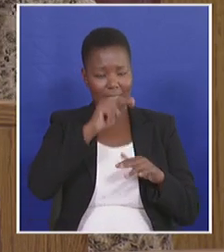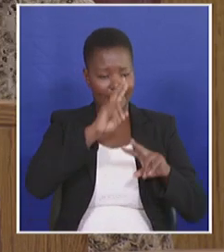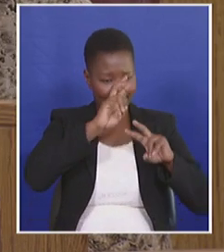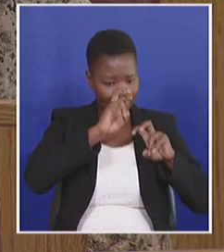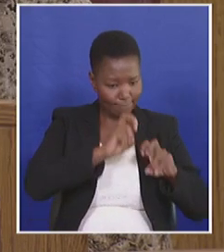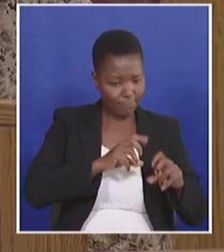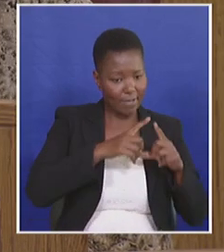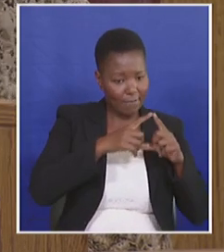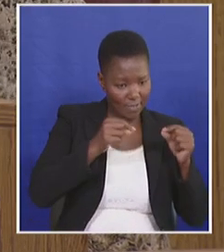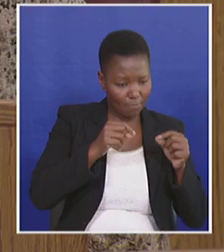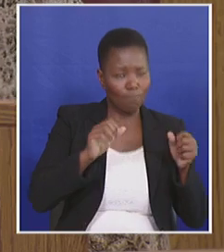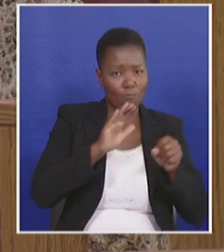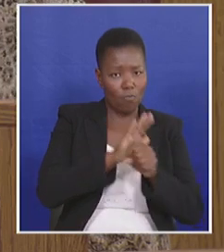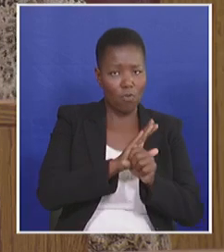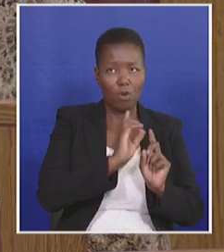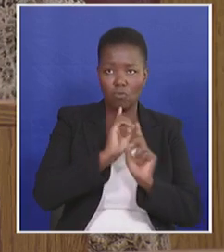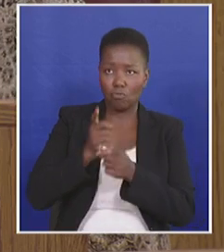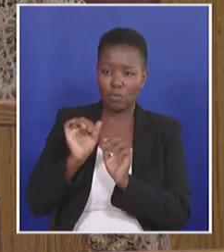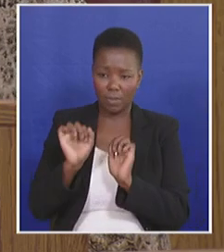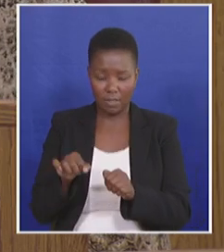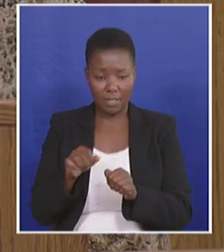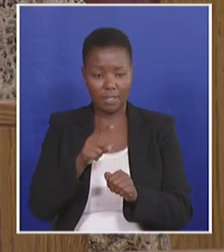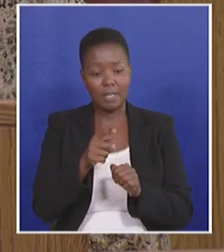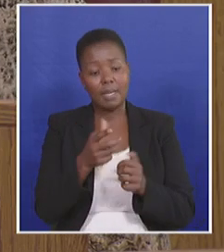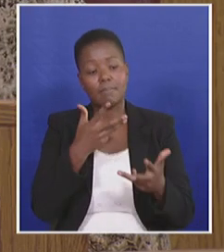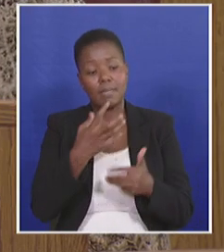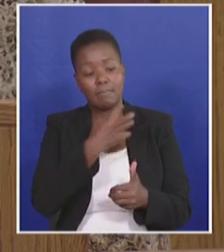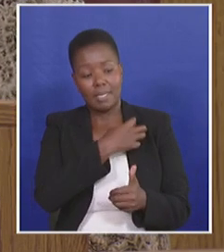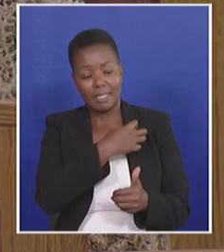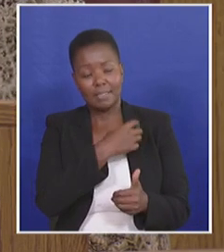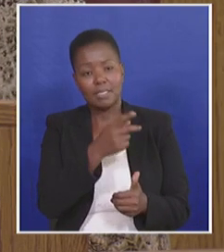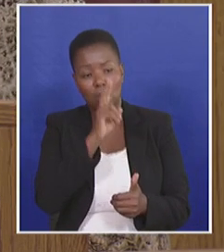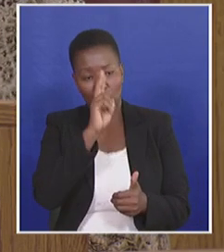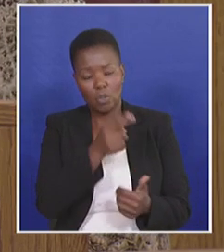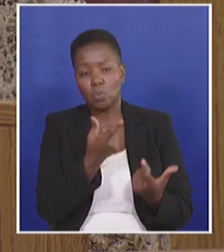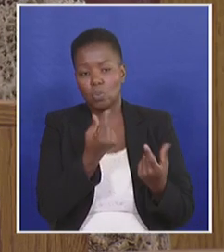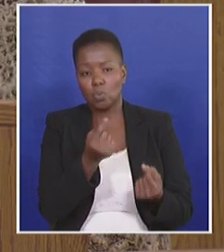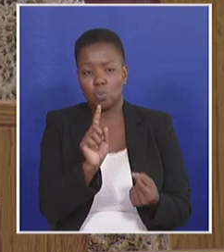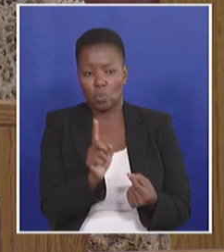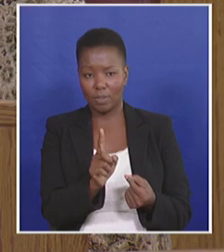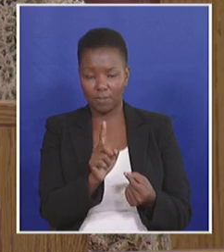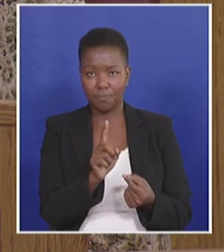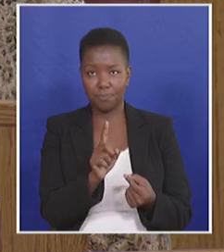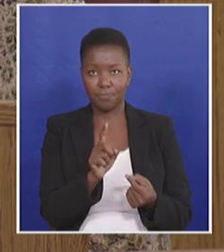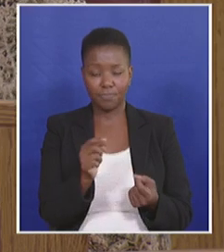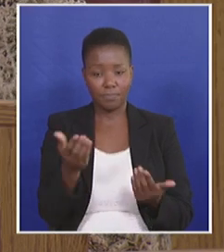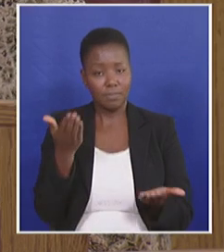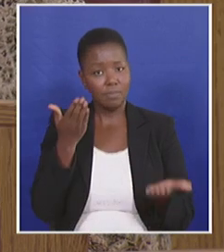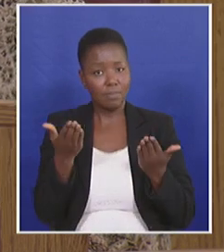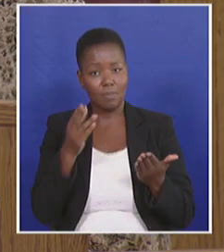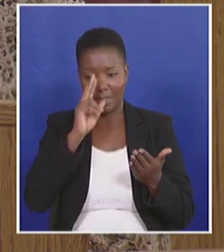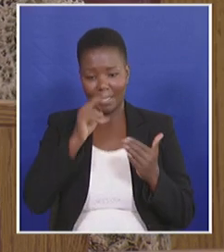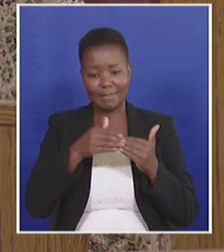comprehensive response. Perhaps what you can help us with is whether we should have a time